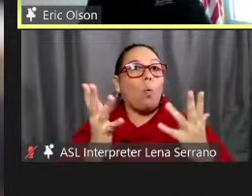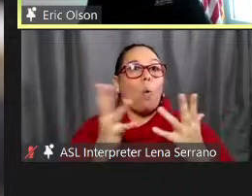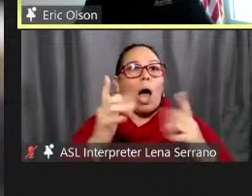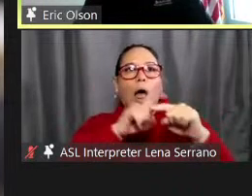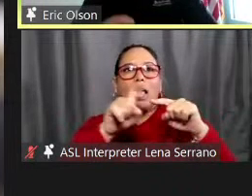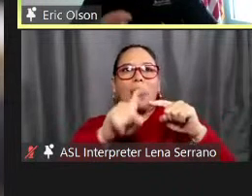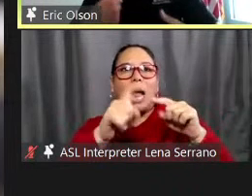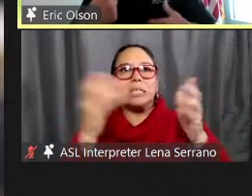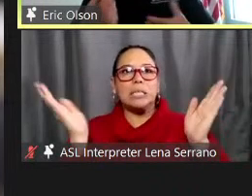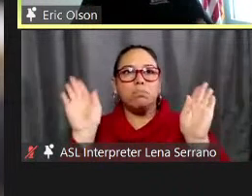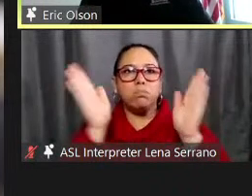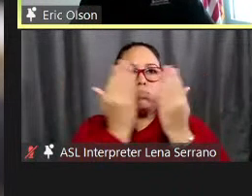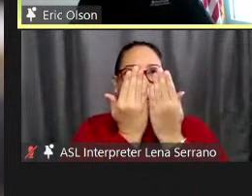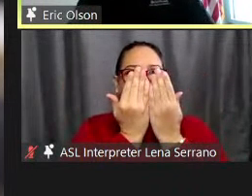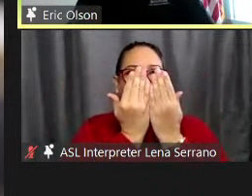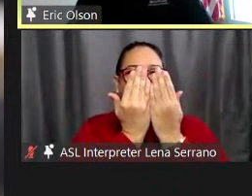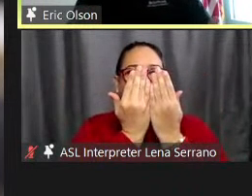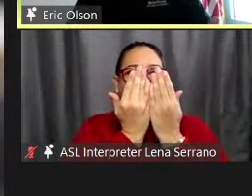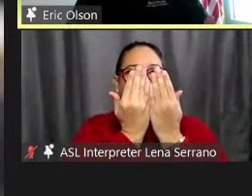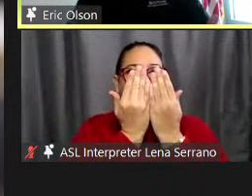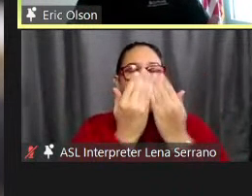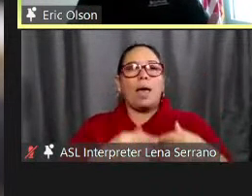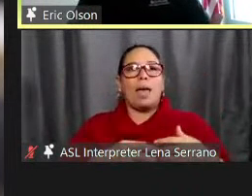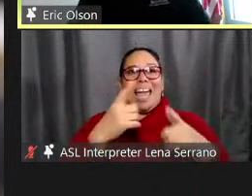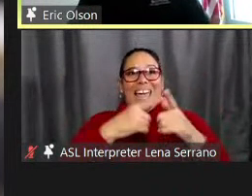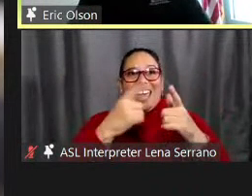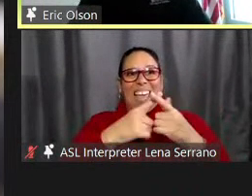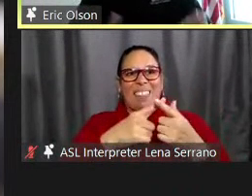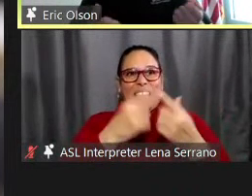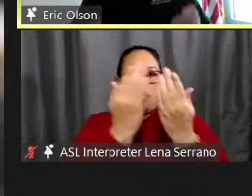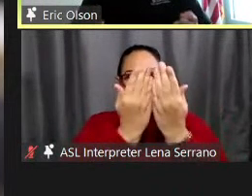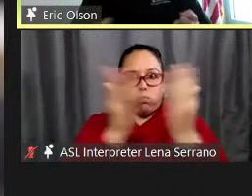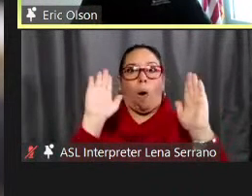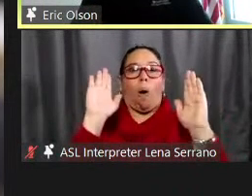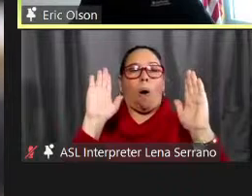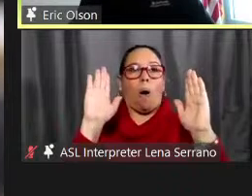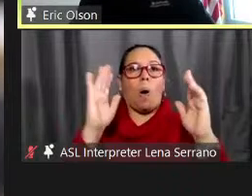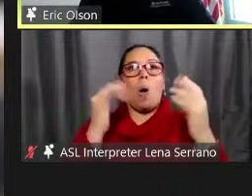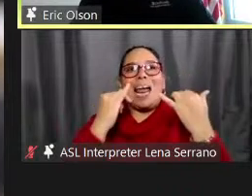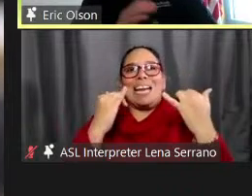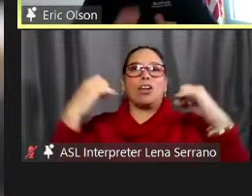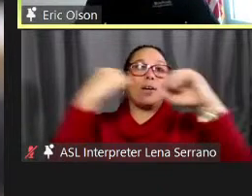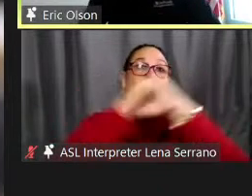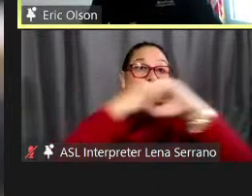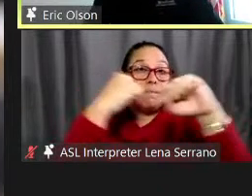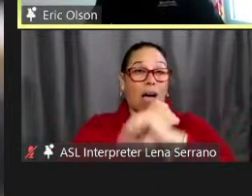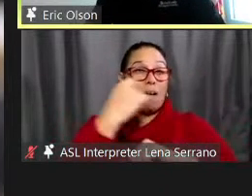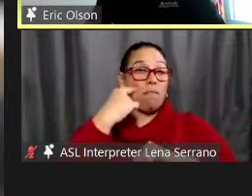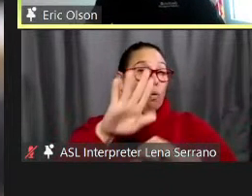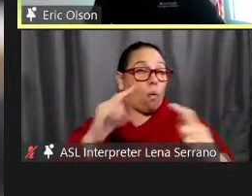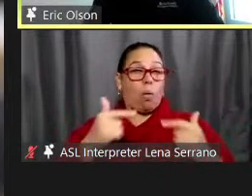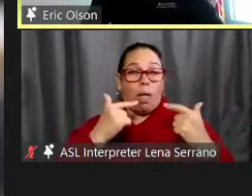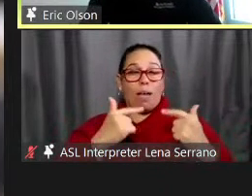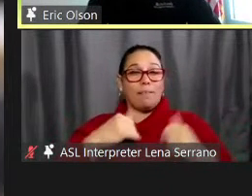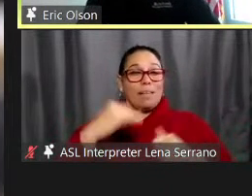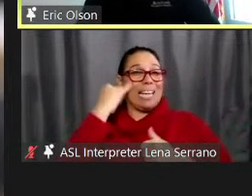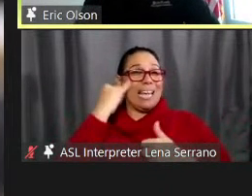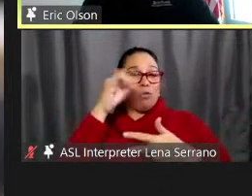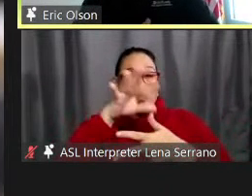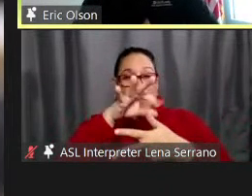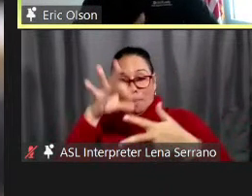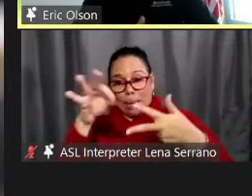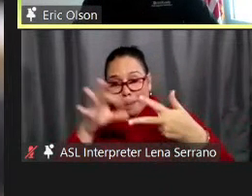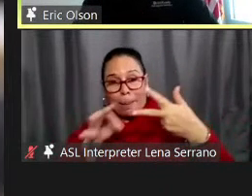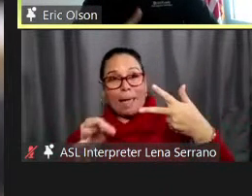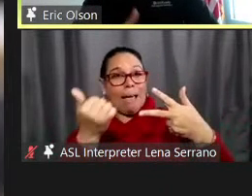closet door, and now the closet door is breached and opened by our assailant. Now we're going to fight for our life. Okay, you select any one of these techniques